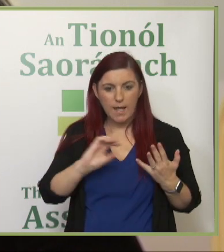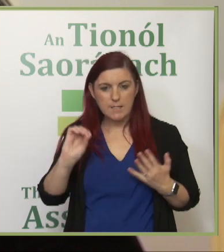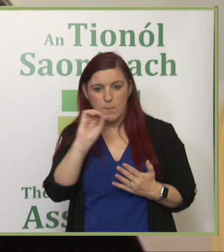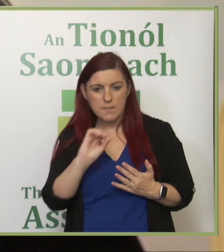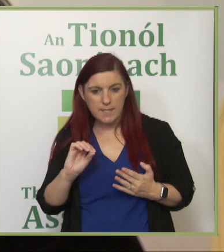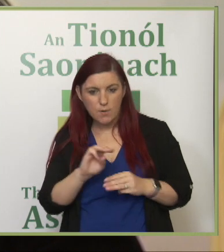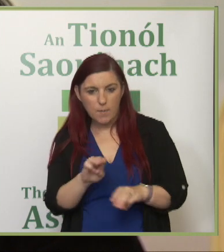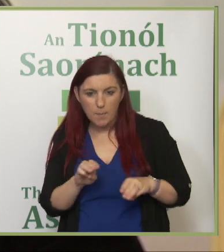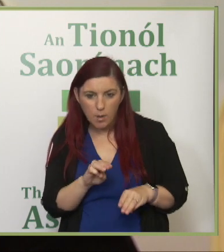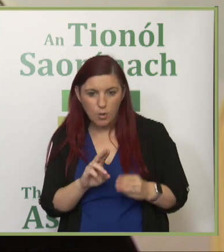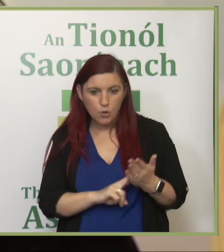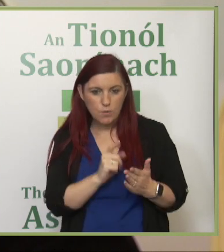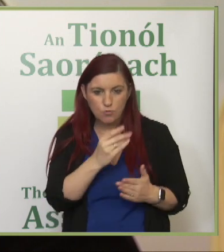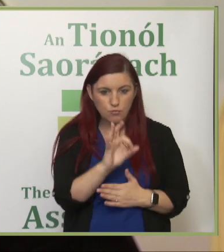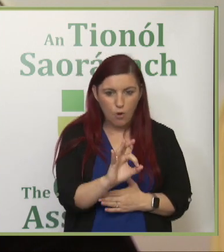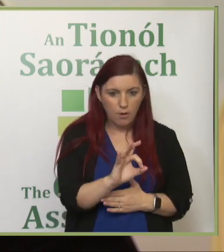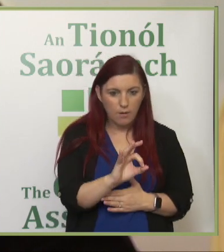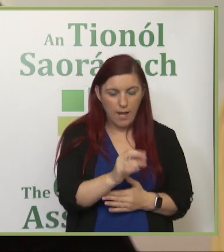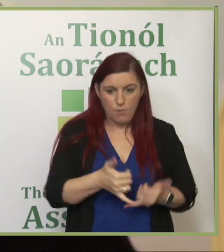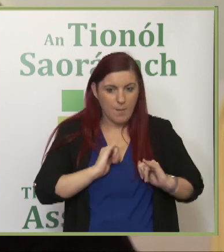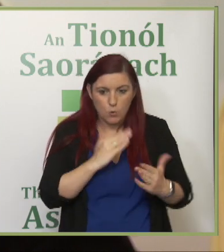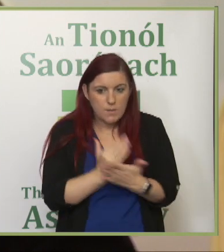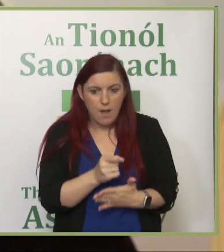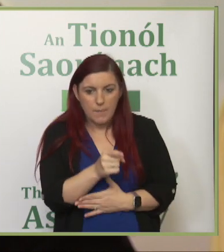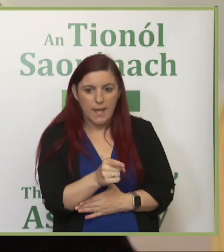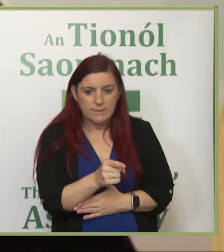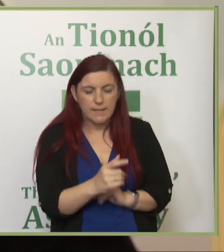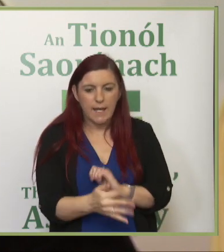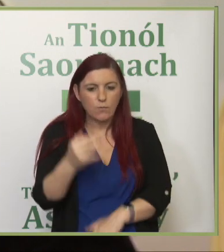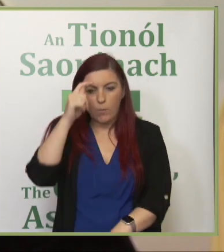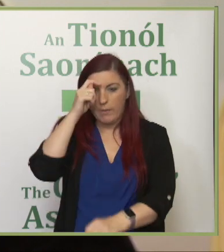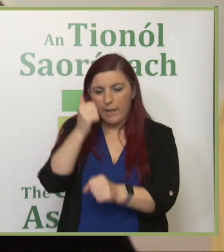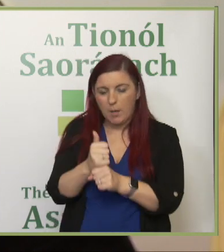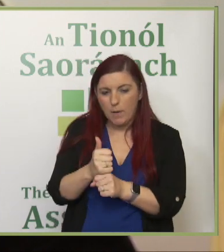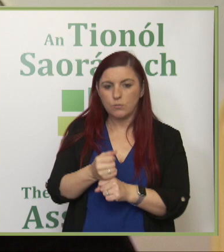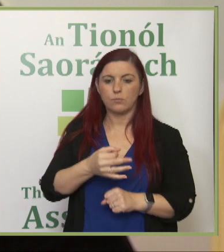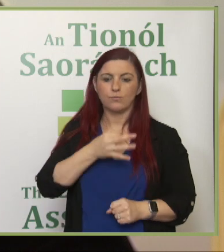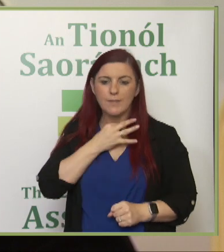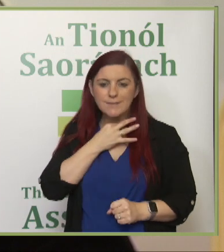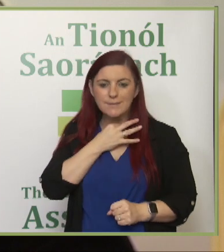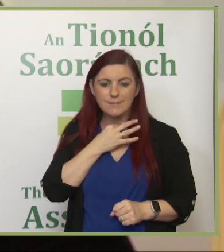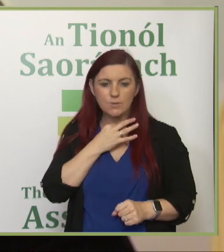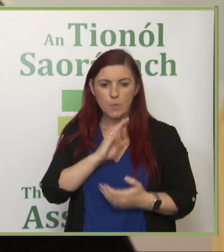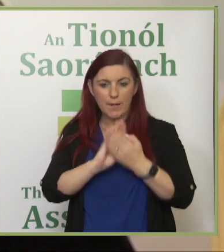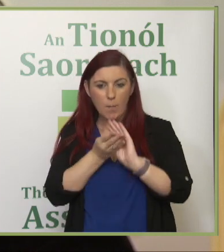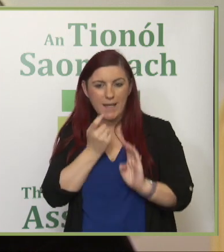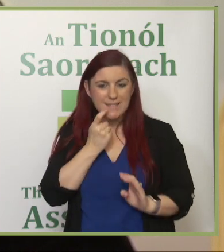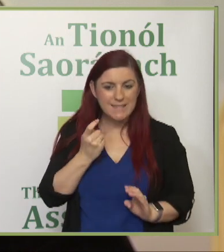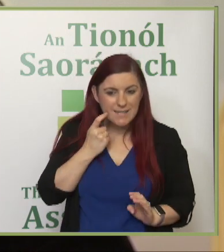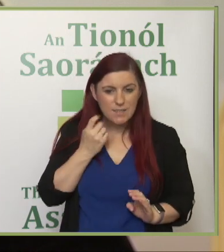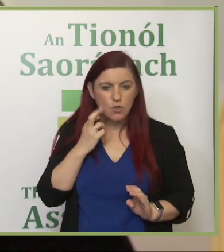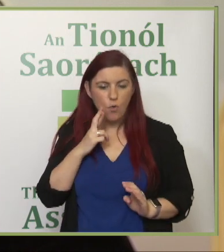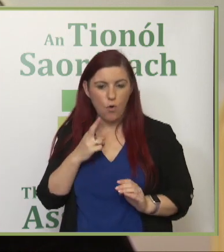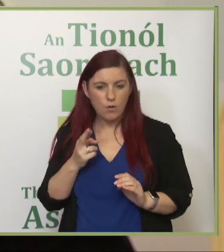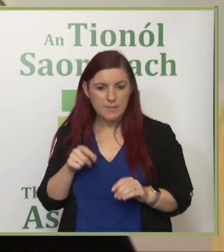and transition out of that drug use. Mm-hmm. When we're looking at risk to dependence and addiction, we're